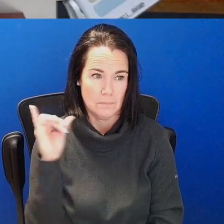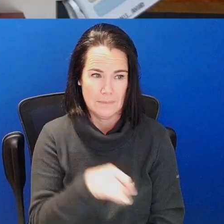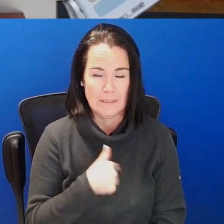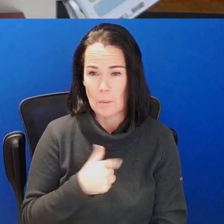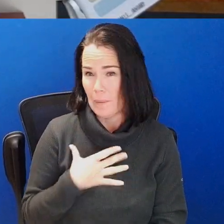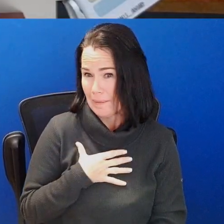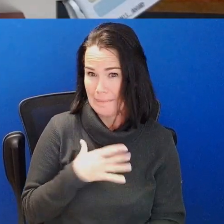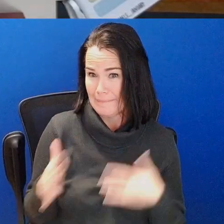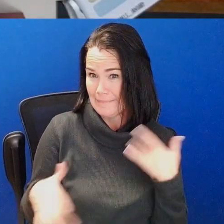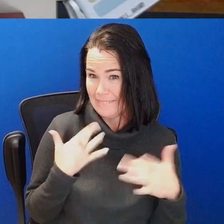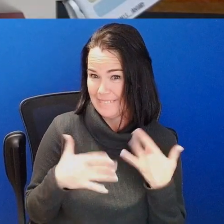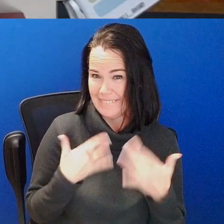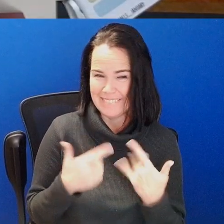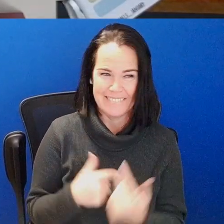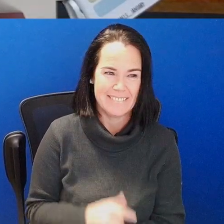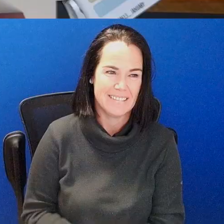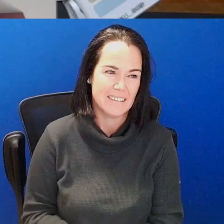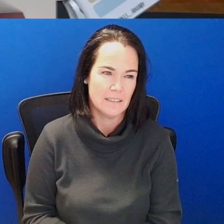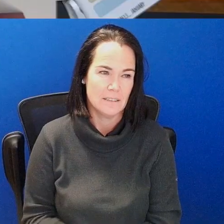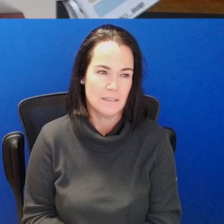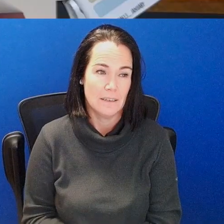There's this. This is so exciting.